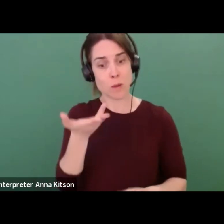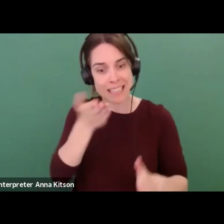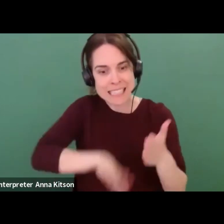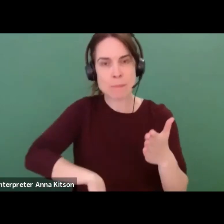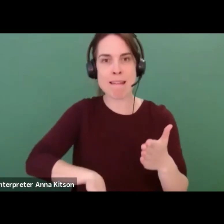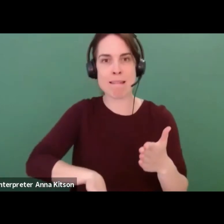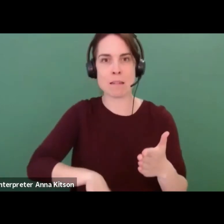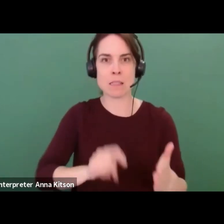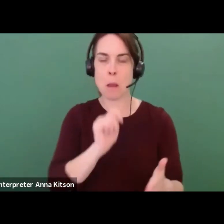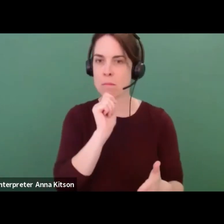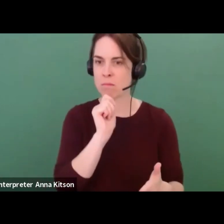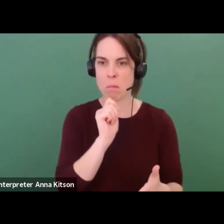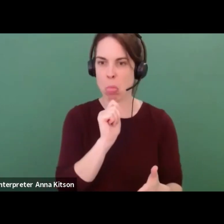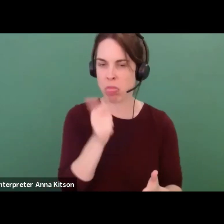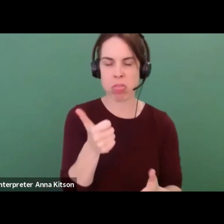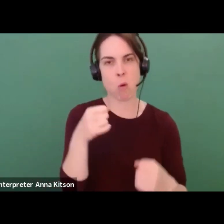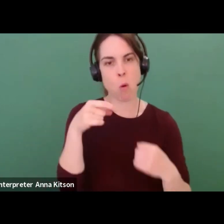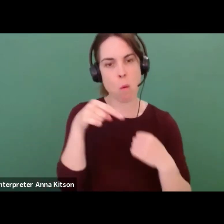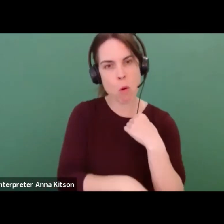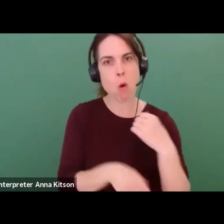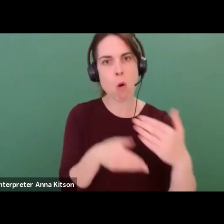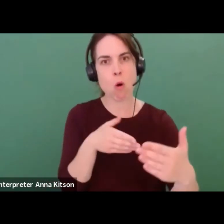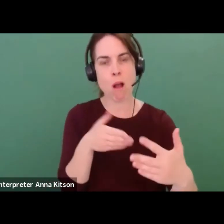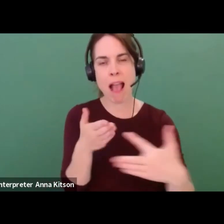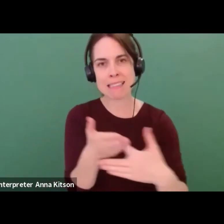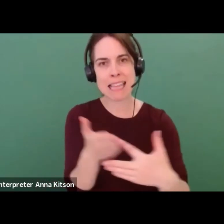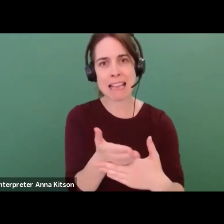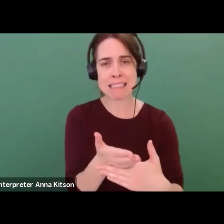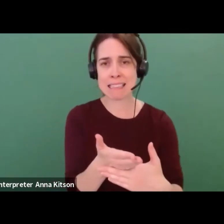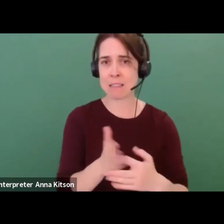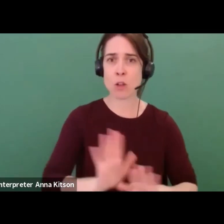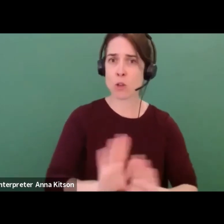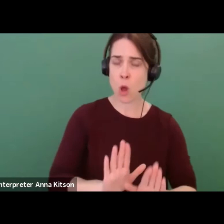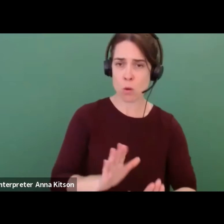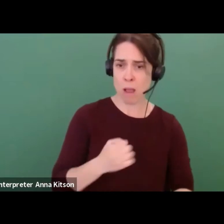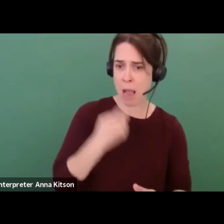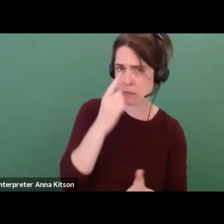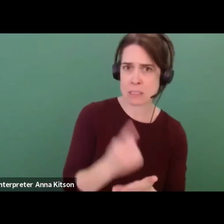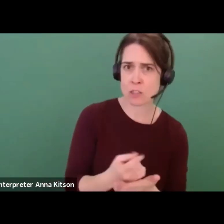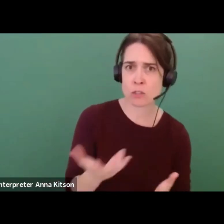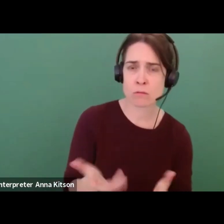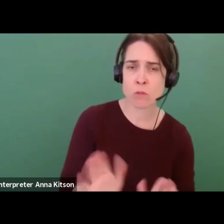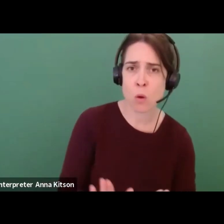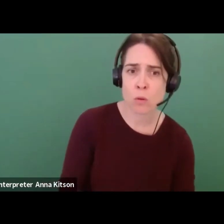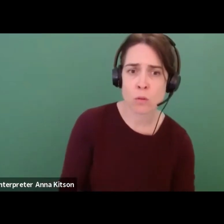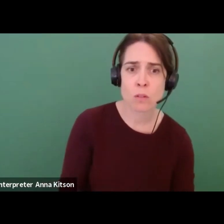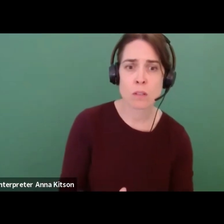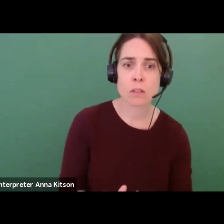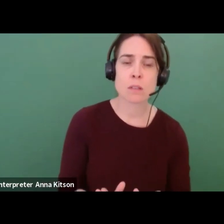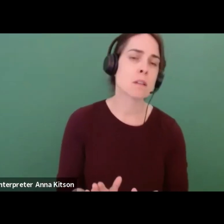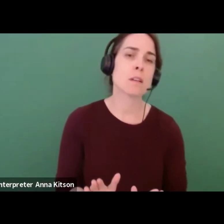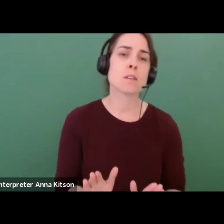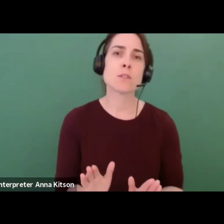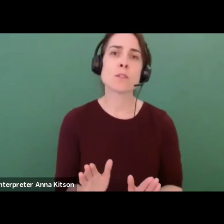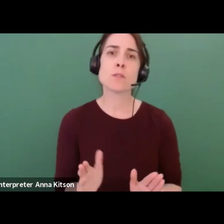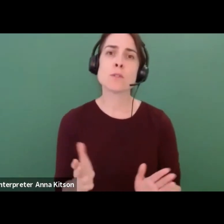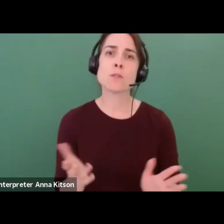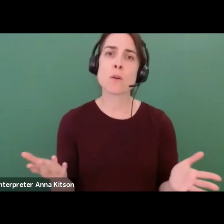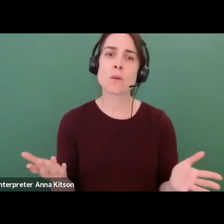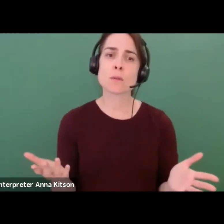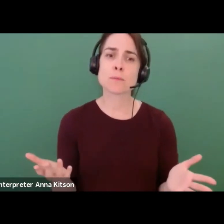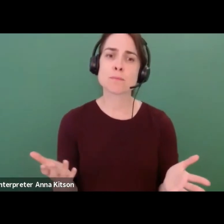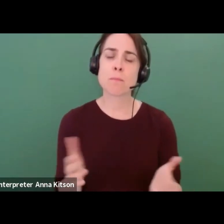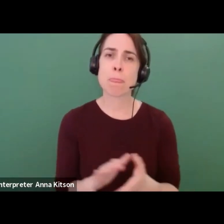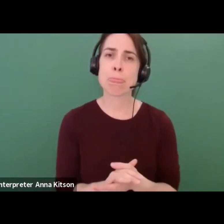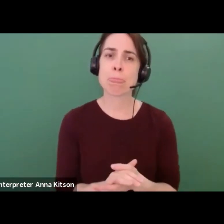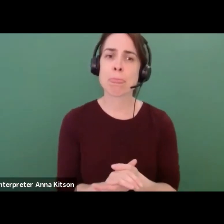access. And neither that has the double barrier of the effects of discrimination itself, and then either